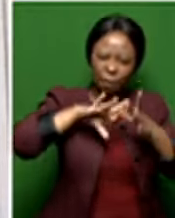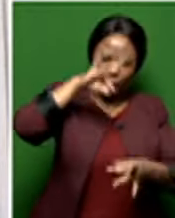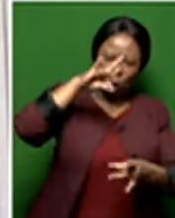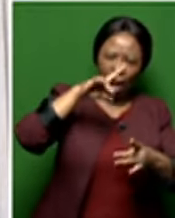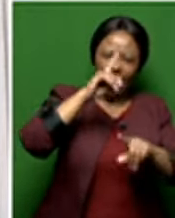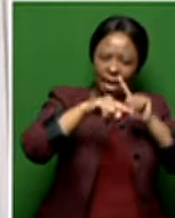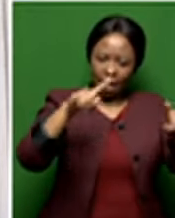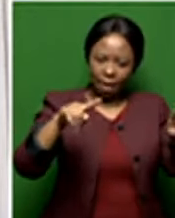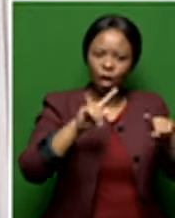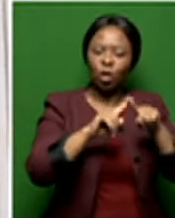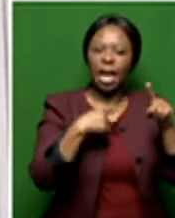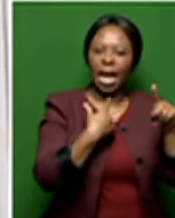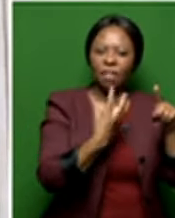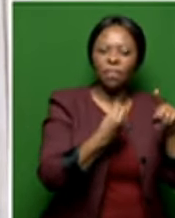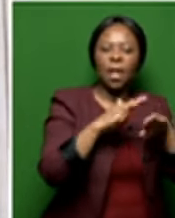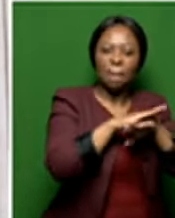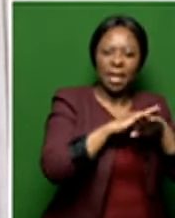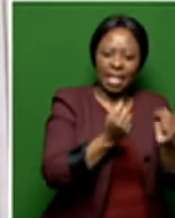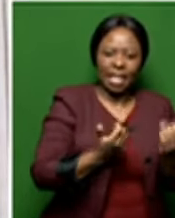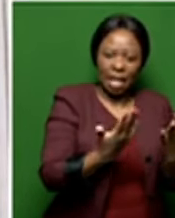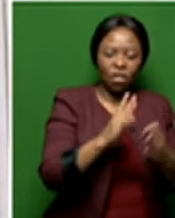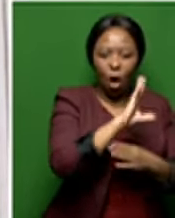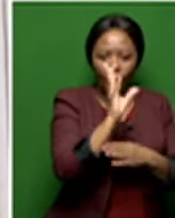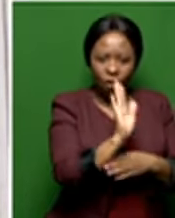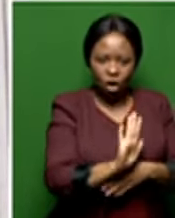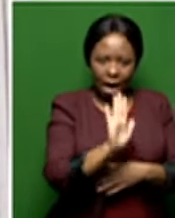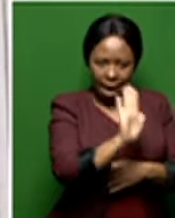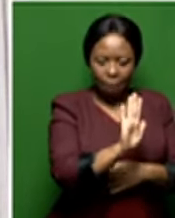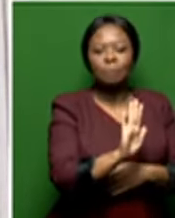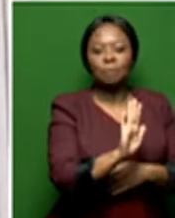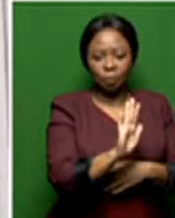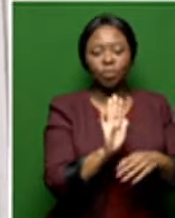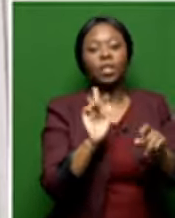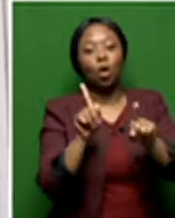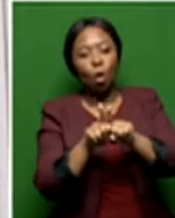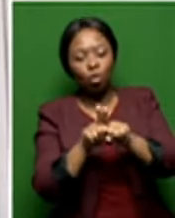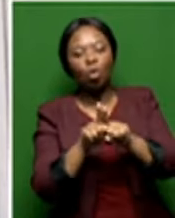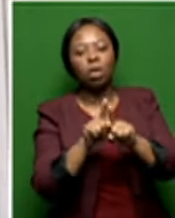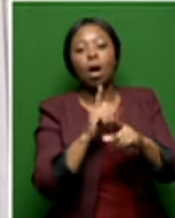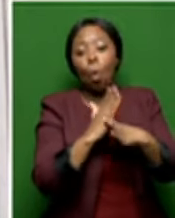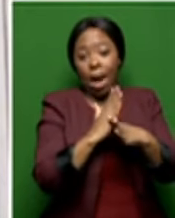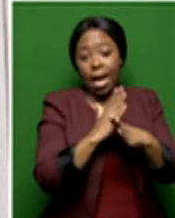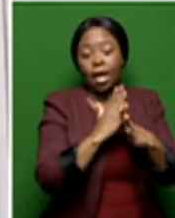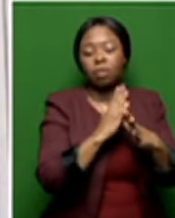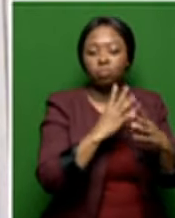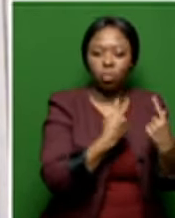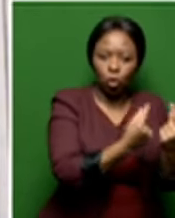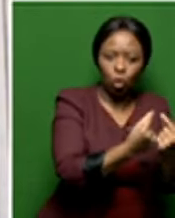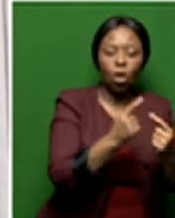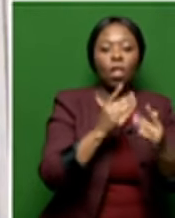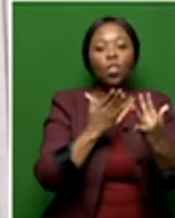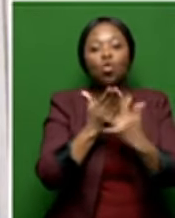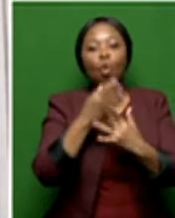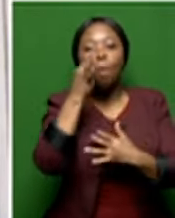a task of addressing basic services in Africa, and that's one task I'm also fully committed to. And through music and